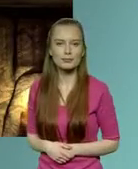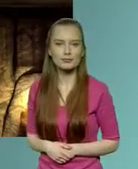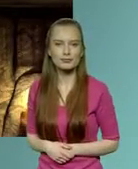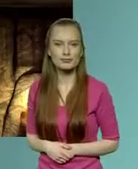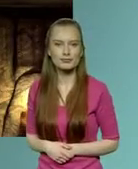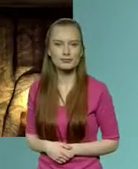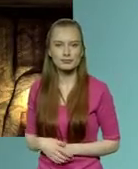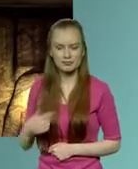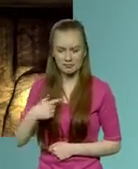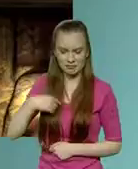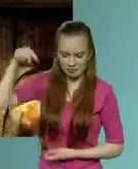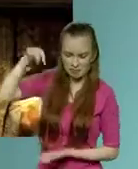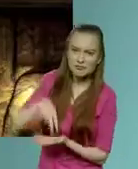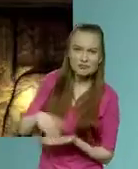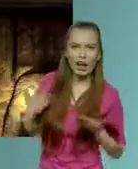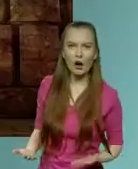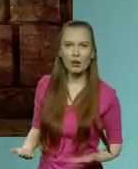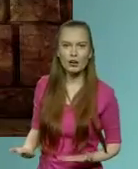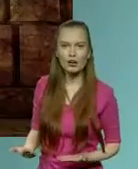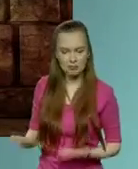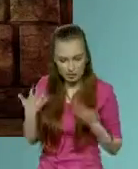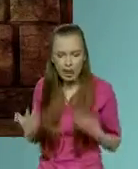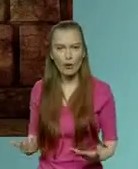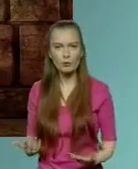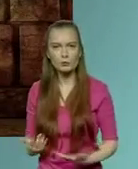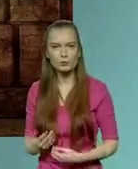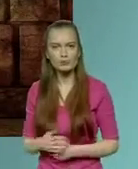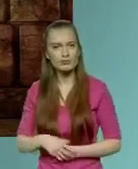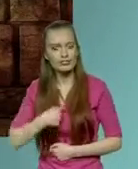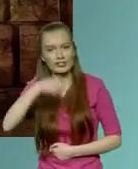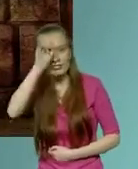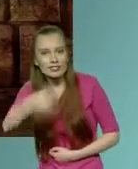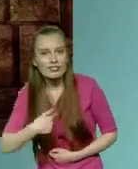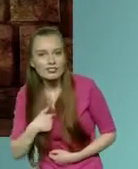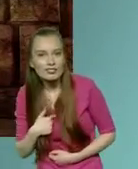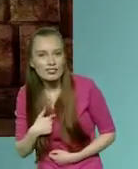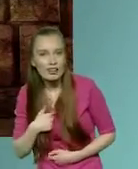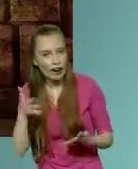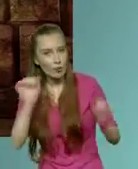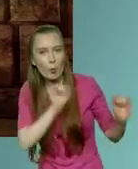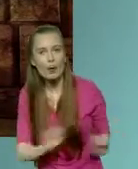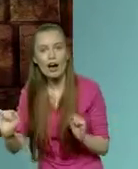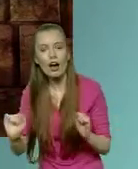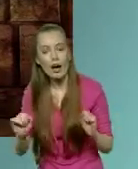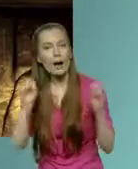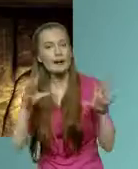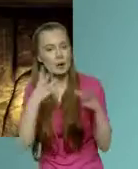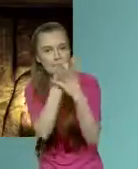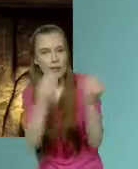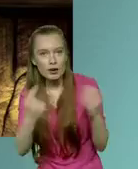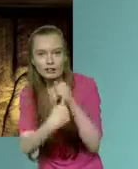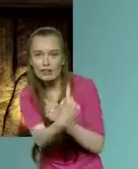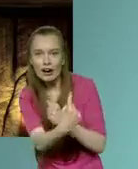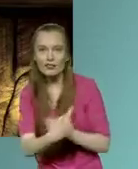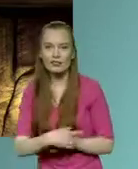Put me back on the ground. Immediately. I can't. You have to wait until the spell disappears on its own.